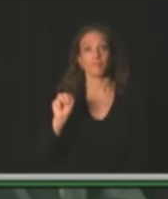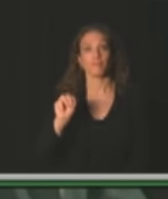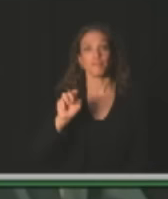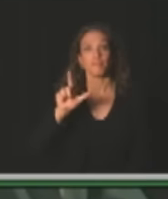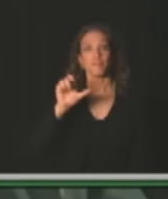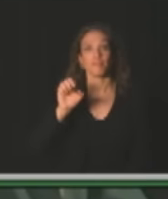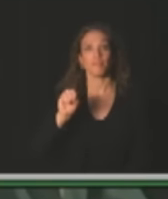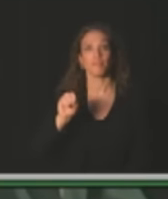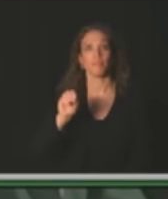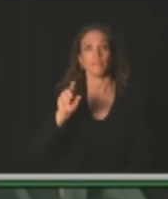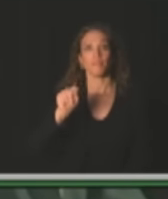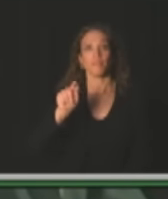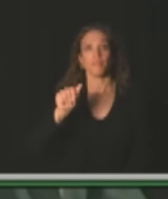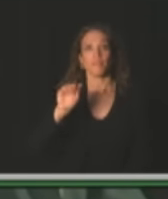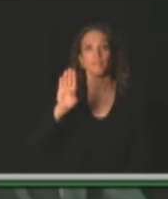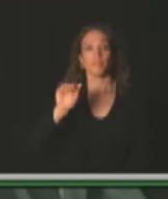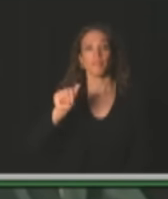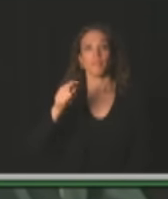Leo Dabagabian,